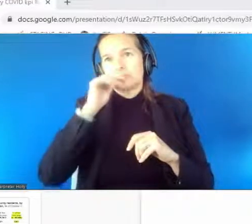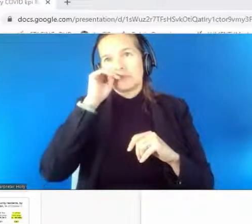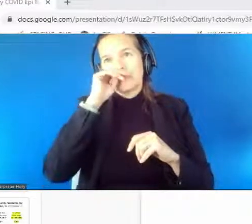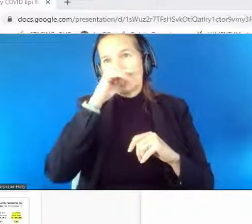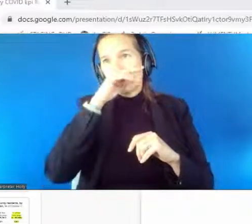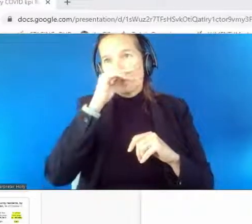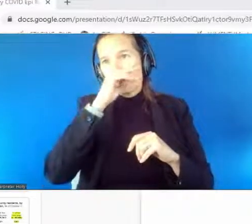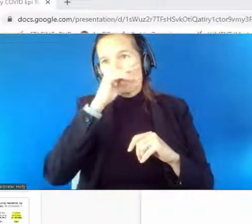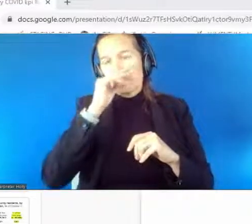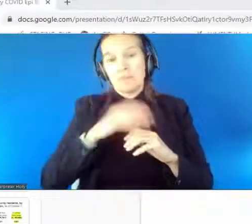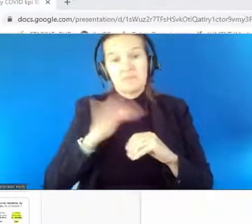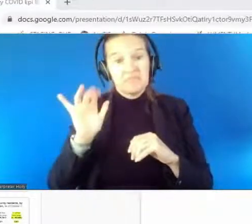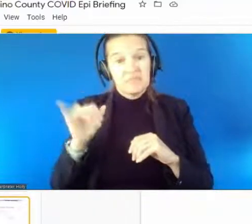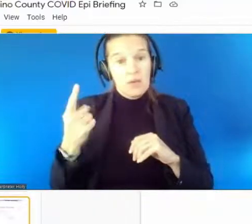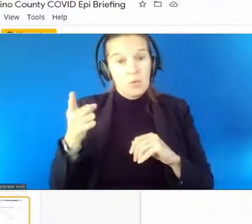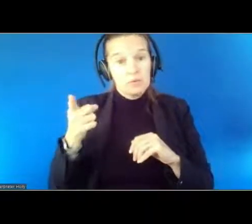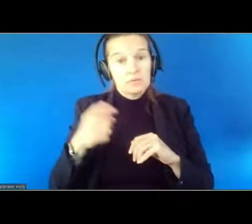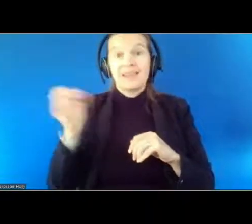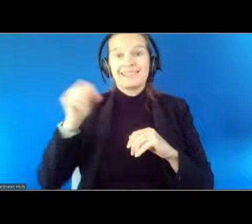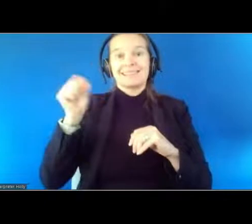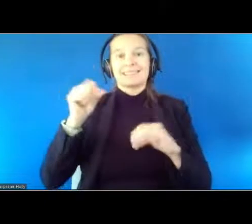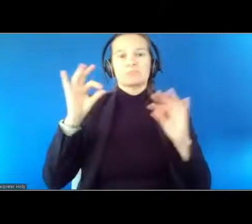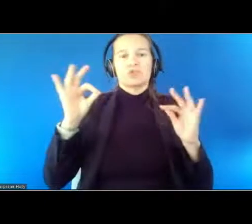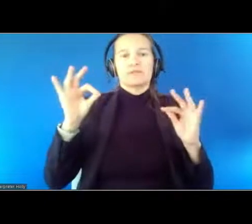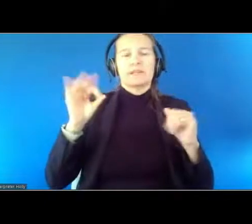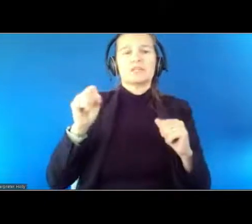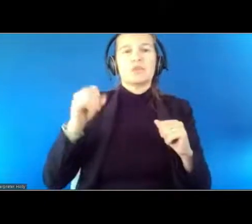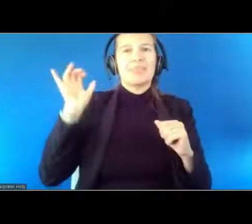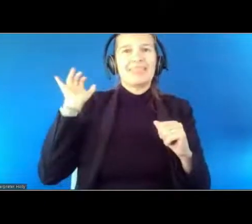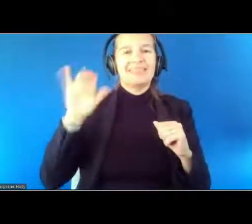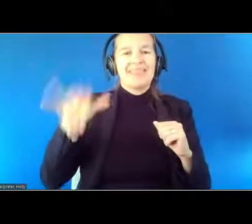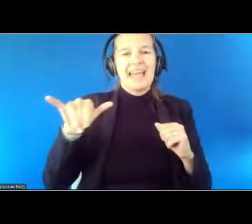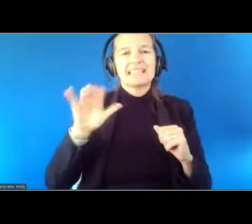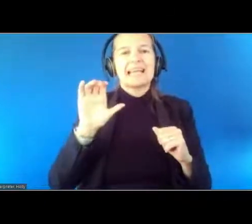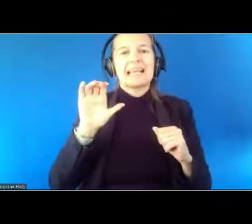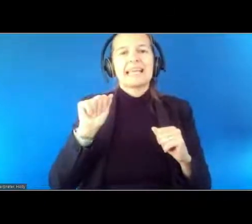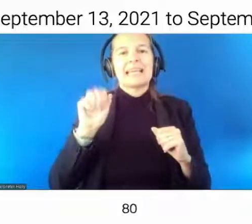I think this is the one you're looking for, right? Yes, it is. So this is cases.